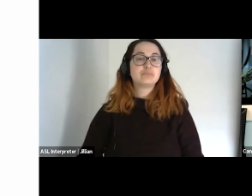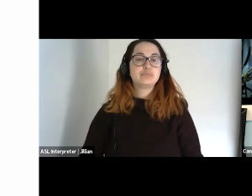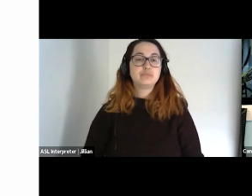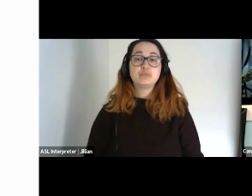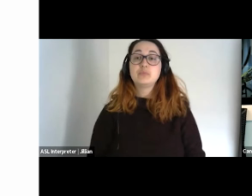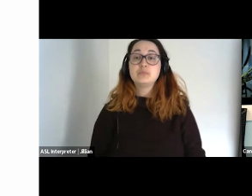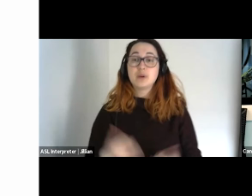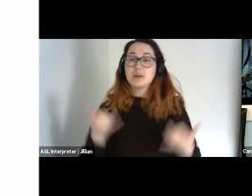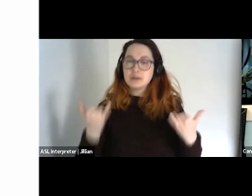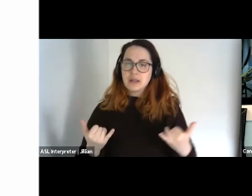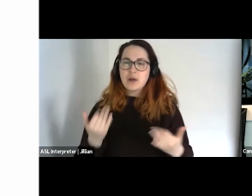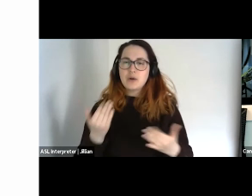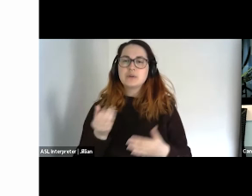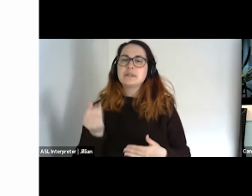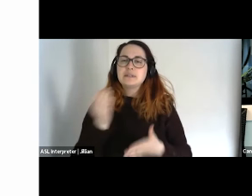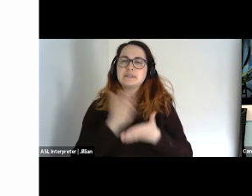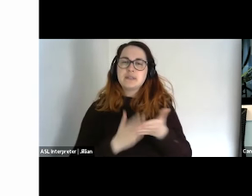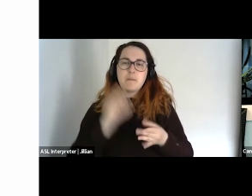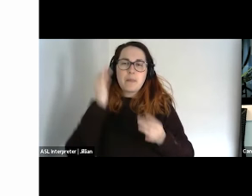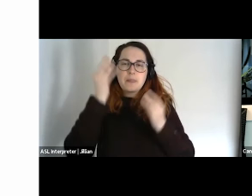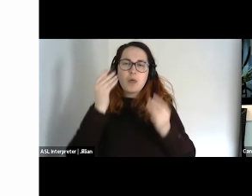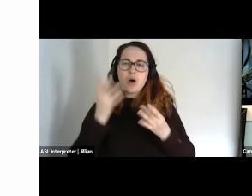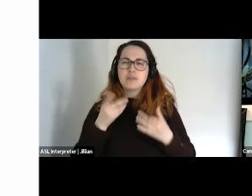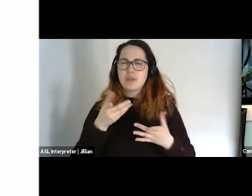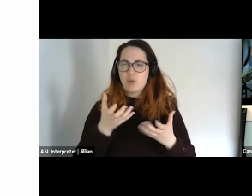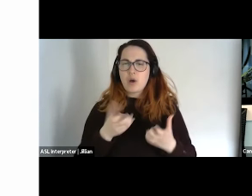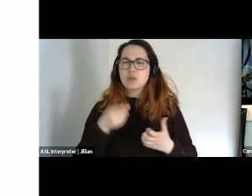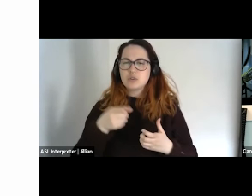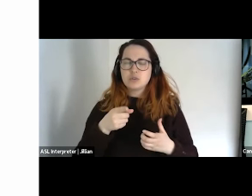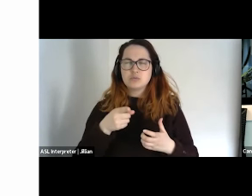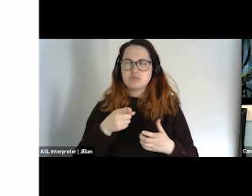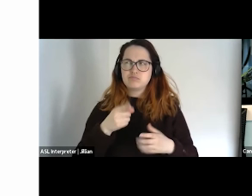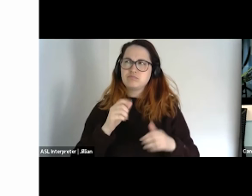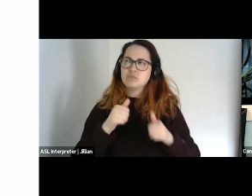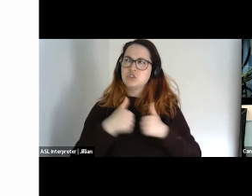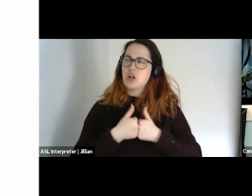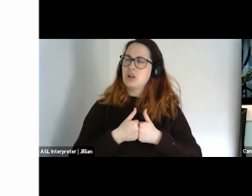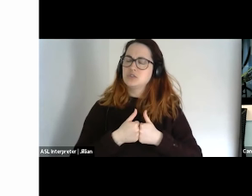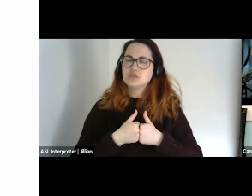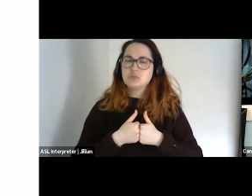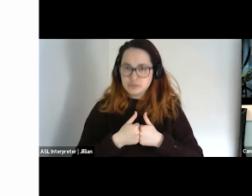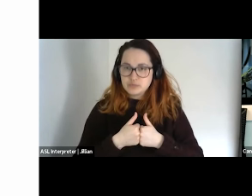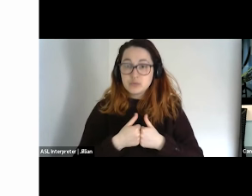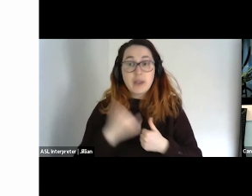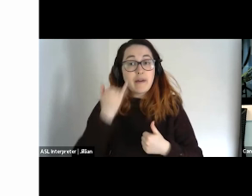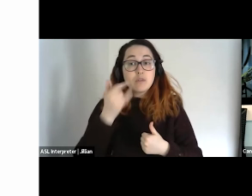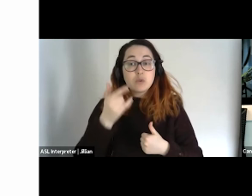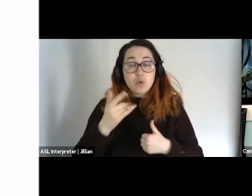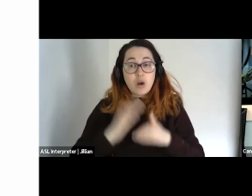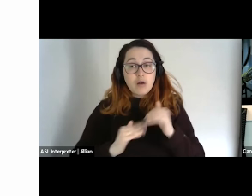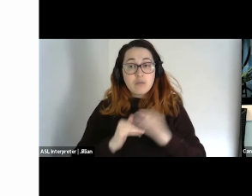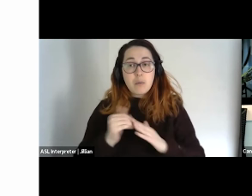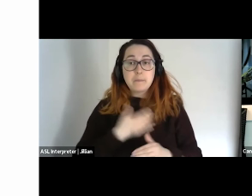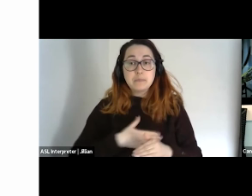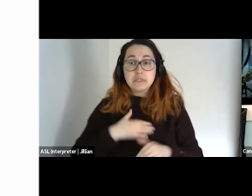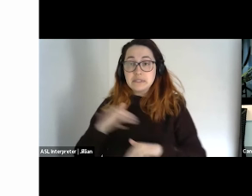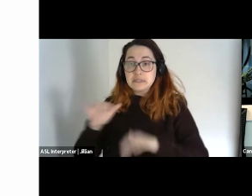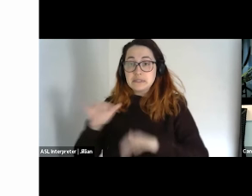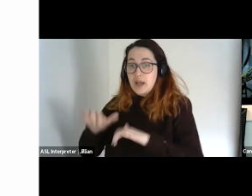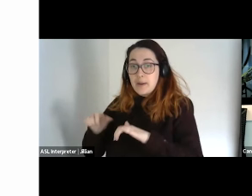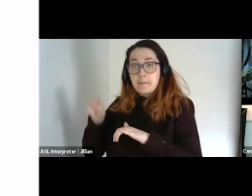these are very common unassertive thoughts. If you're comfortable, please type in the chat if you